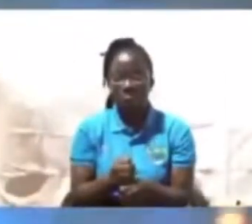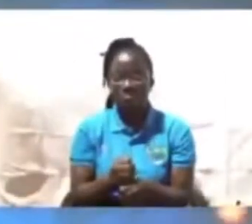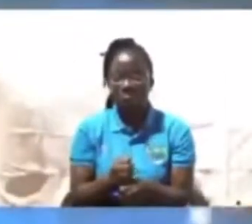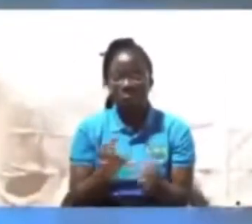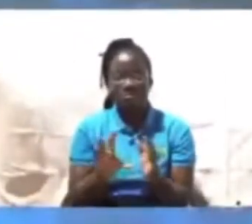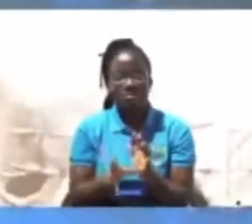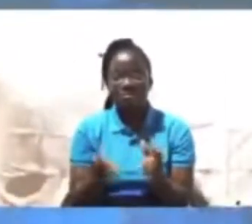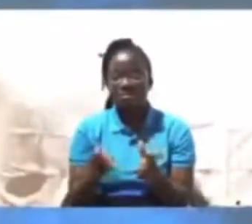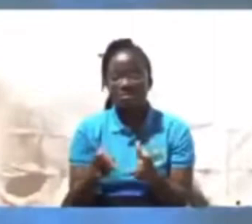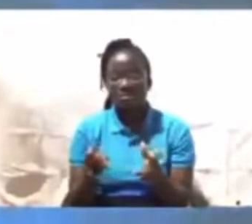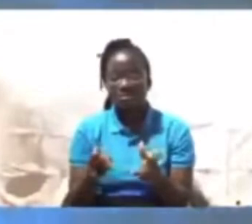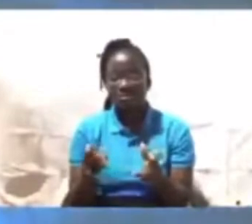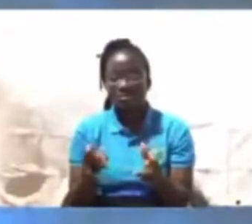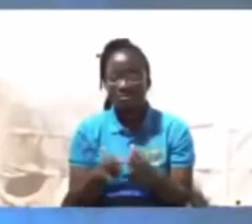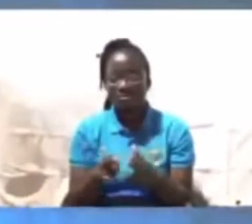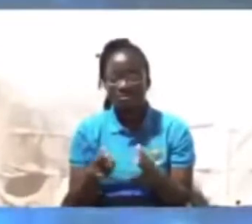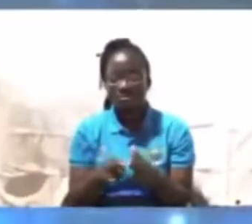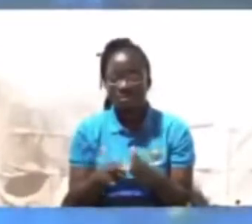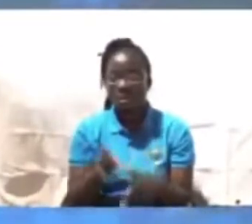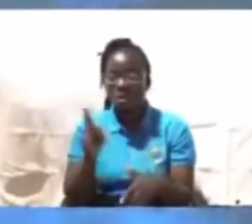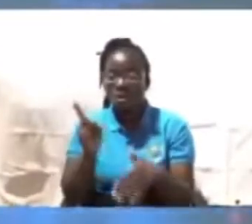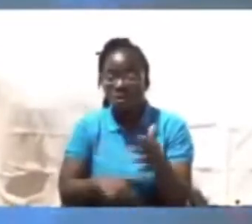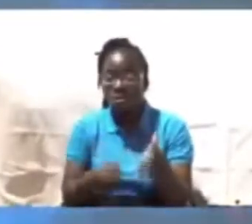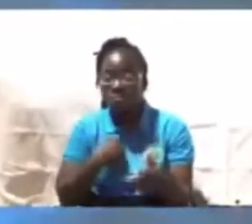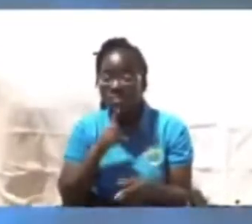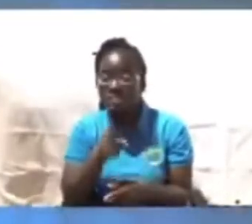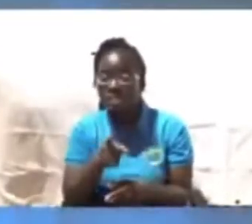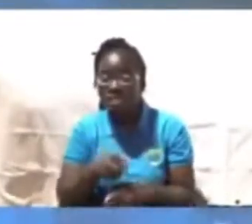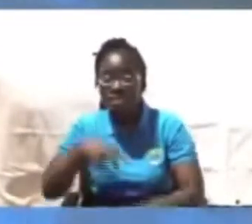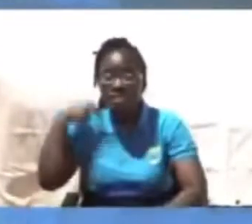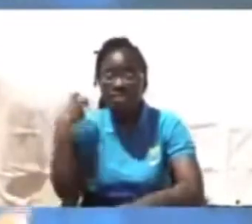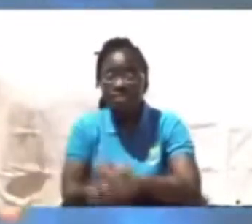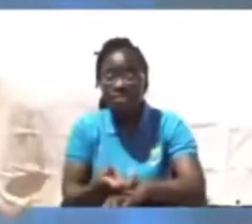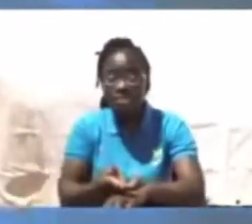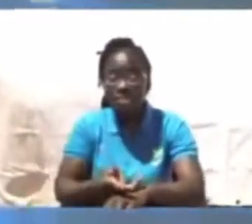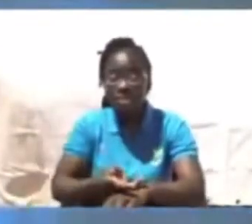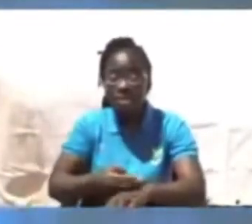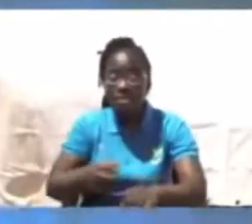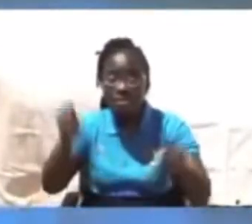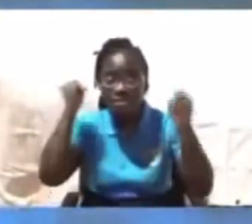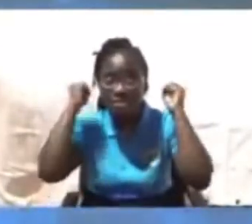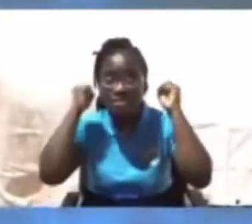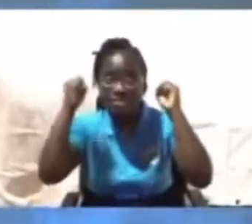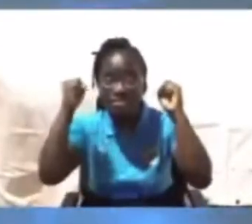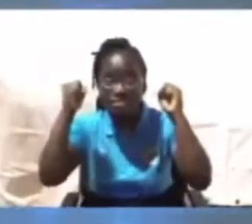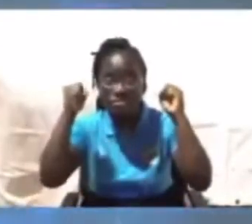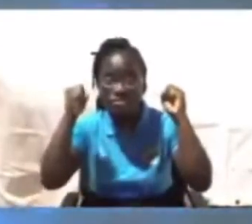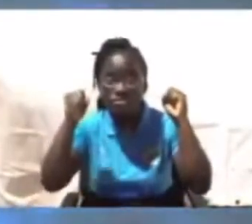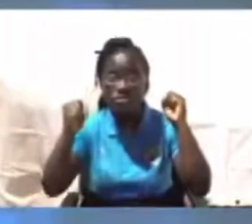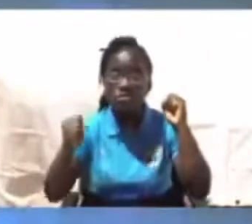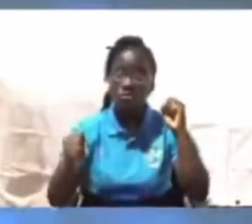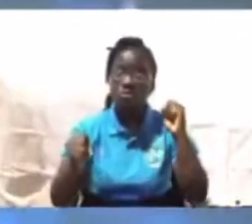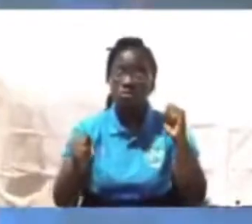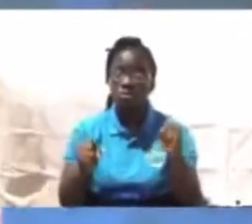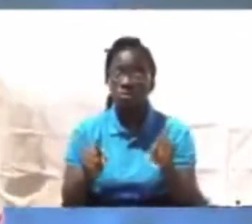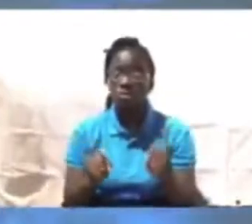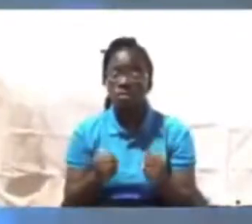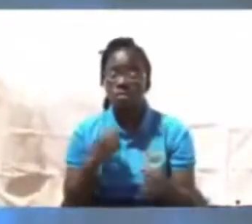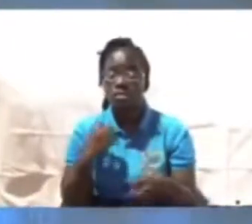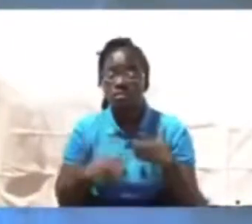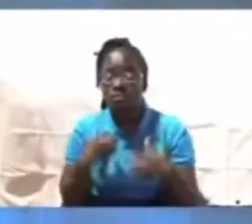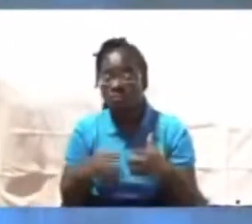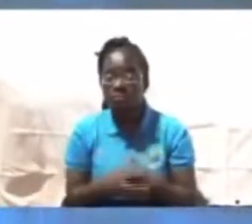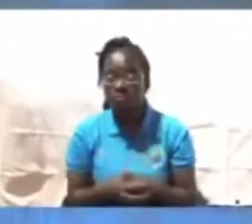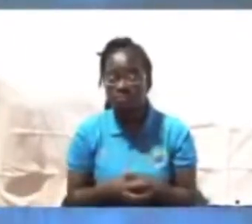Asama amika eya ni briasam abusianu ma yasaka saka saka ebe duru bebi no embi no